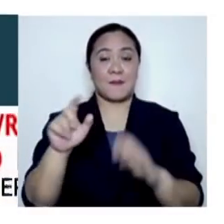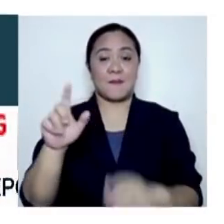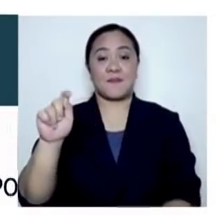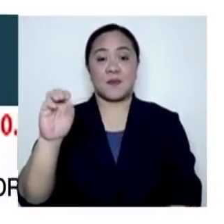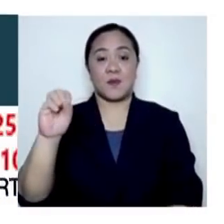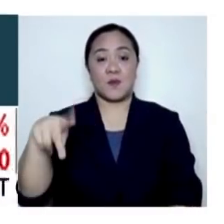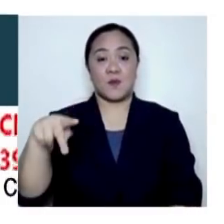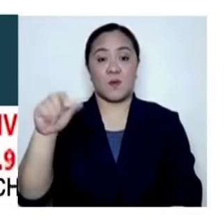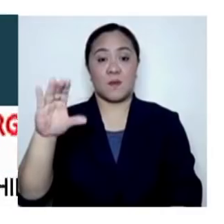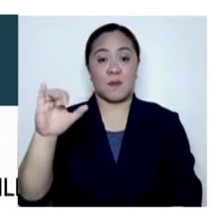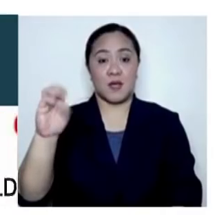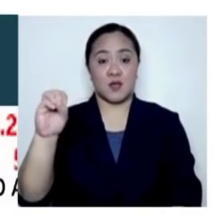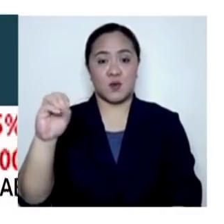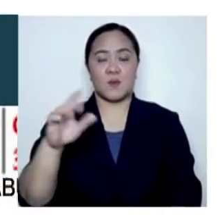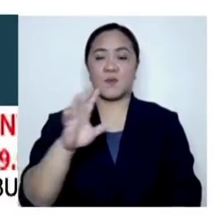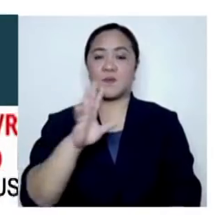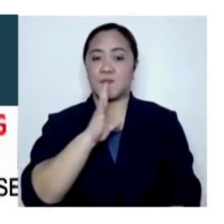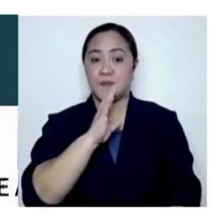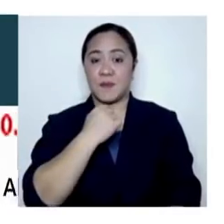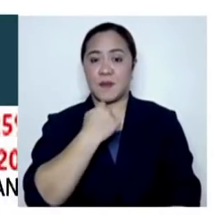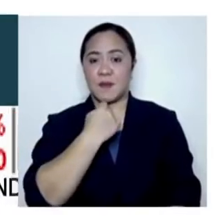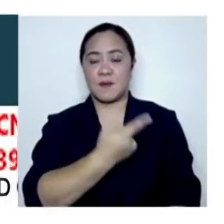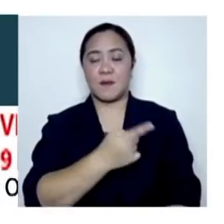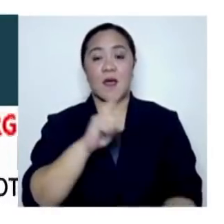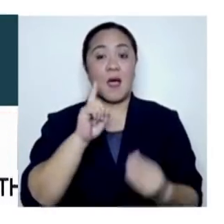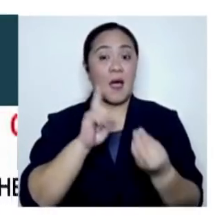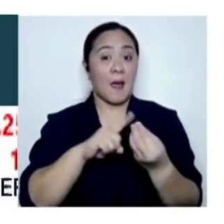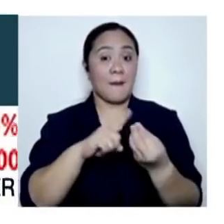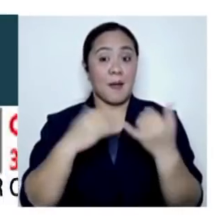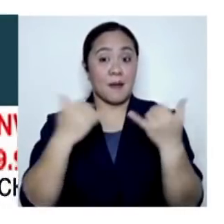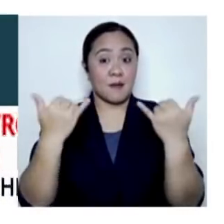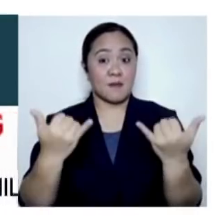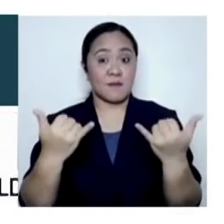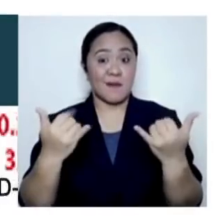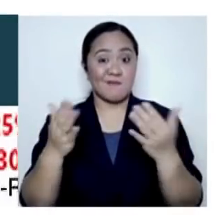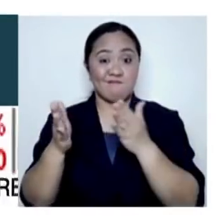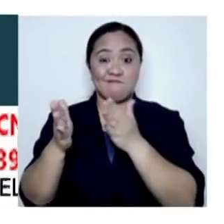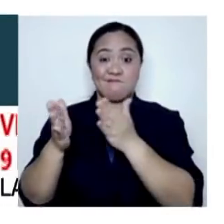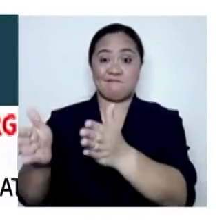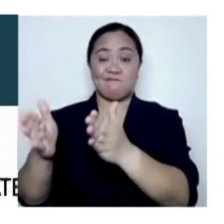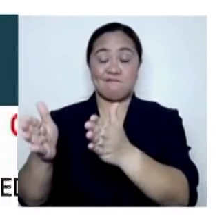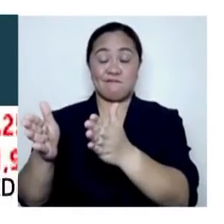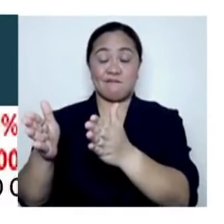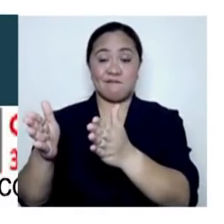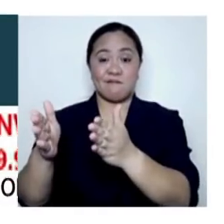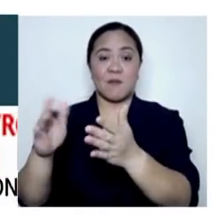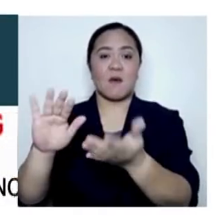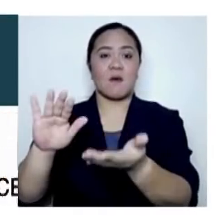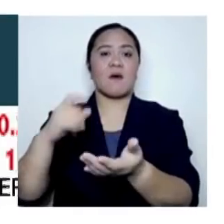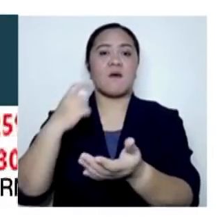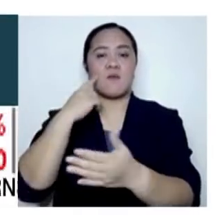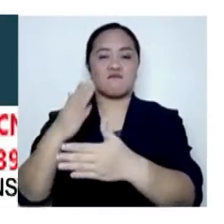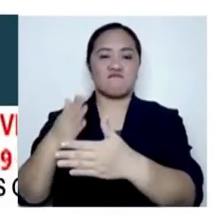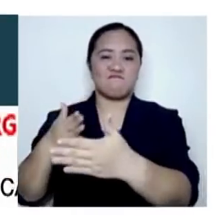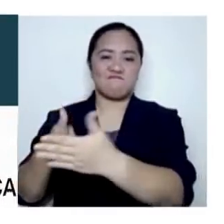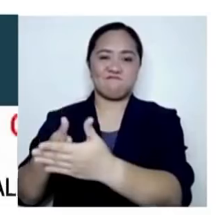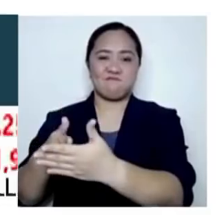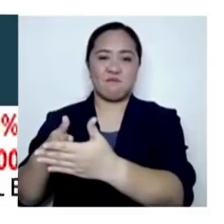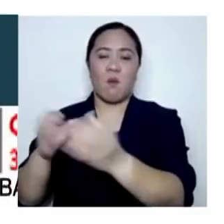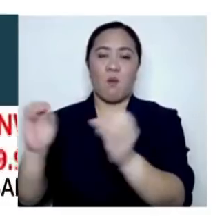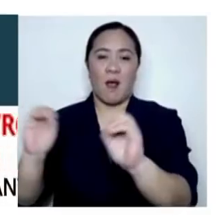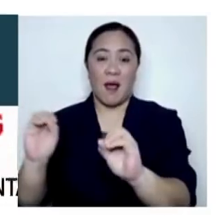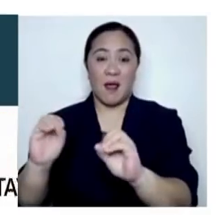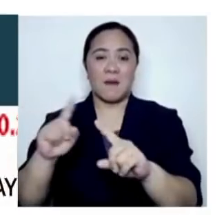saying this is the way of a despot, not the way of the truth, referring, of course, to how you've been conducting